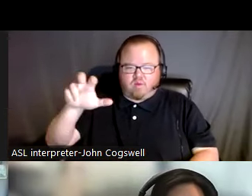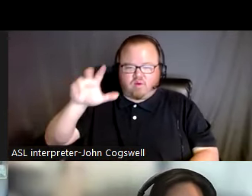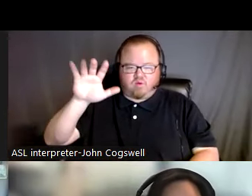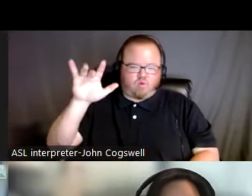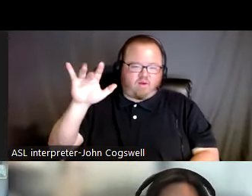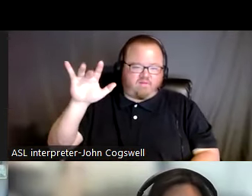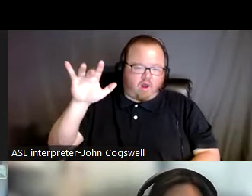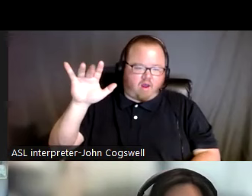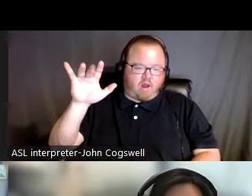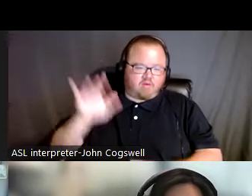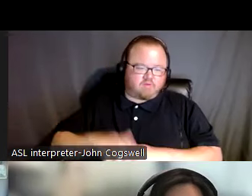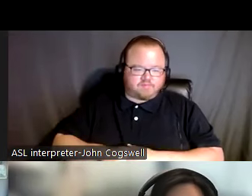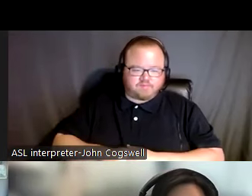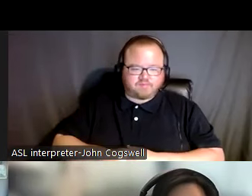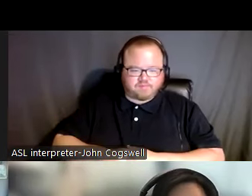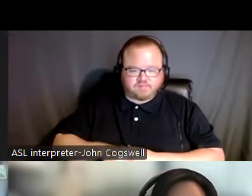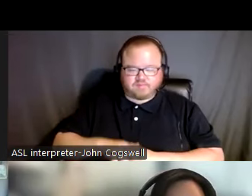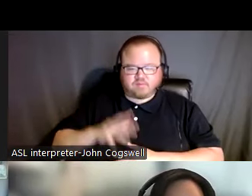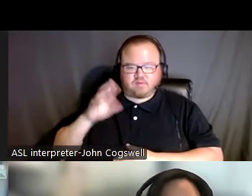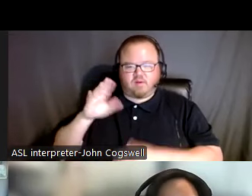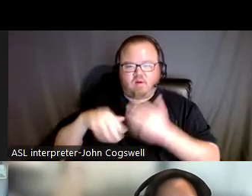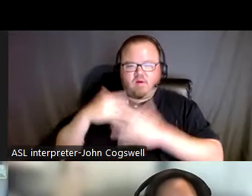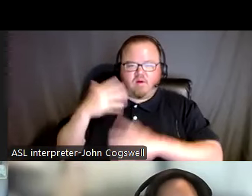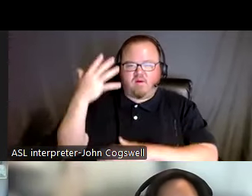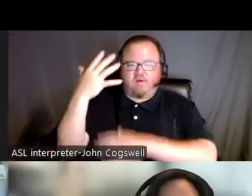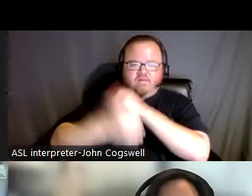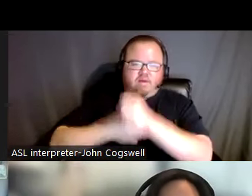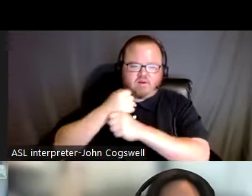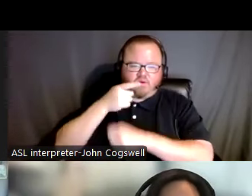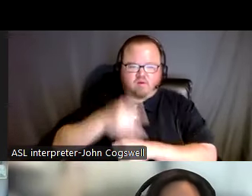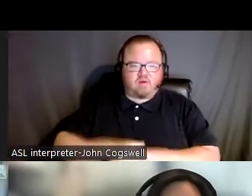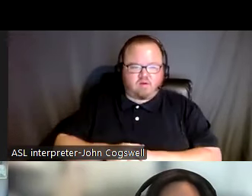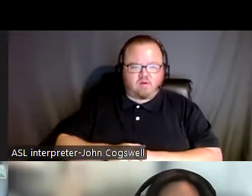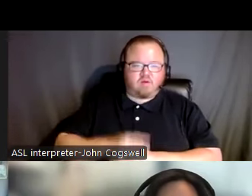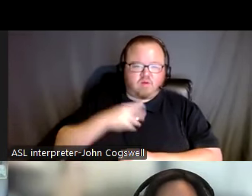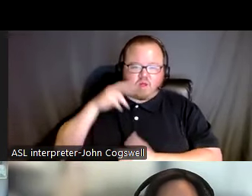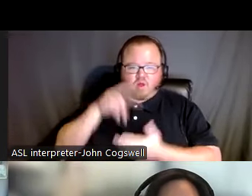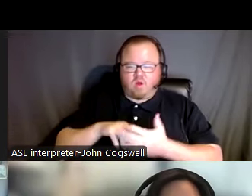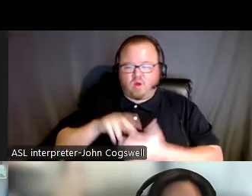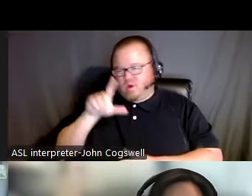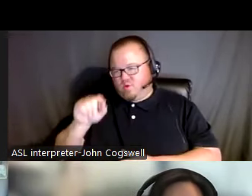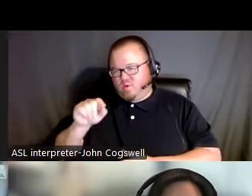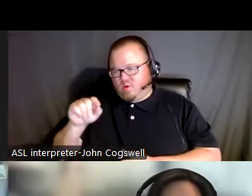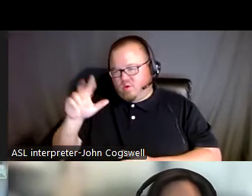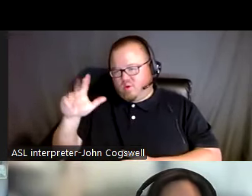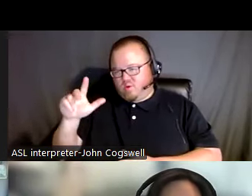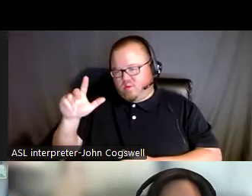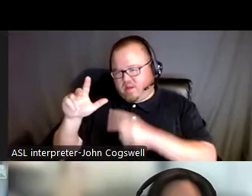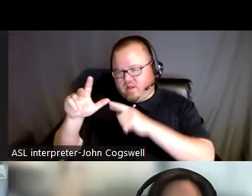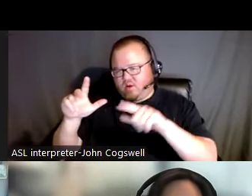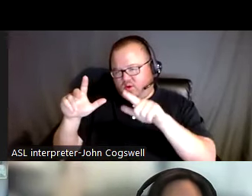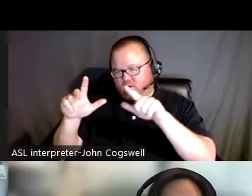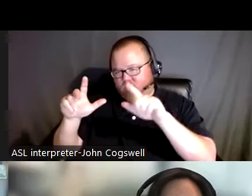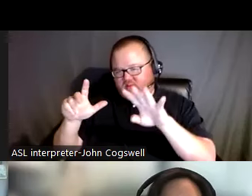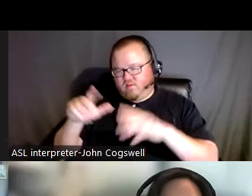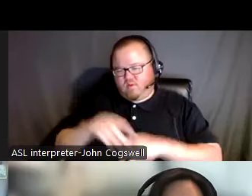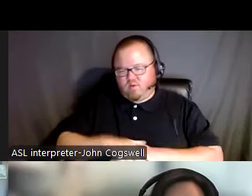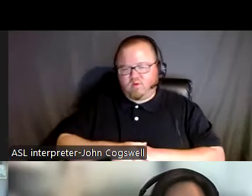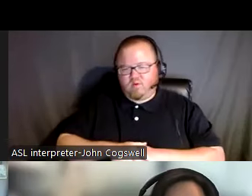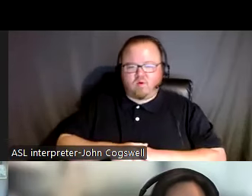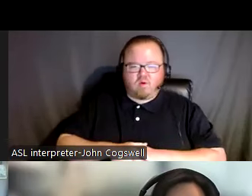1,325. And this is all 5 years. But if we're looking at 2023 to 2024, by